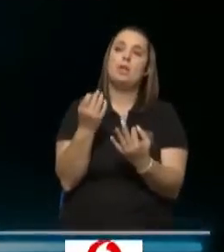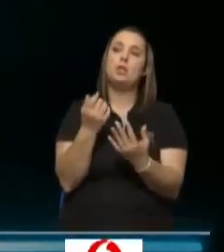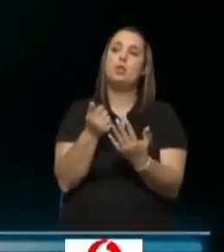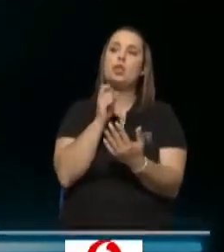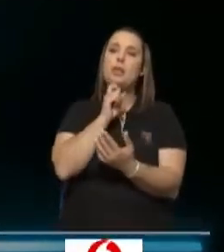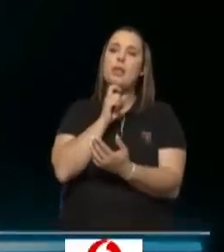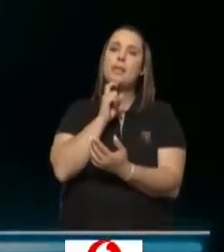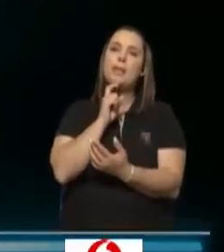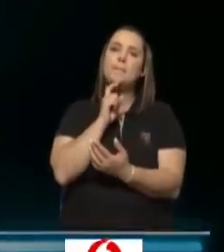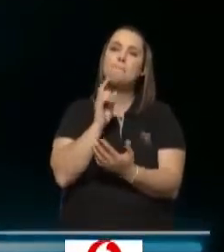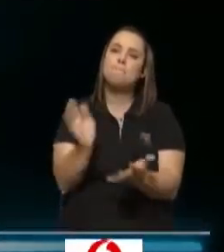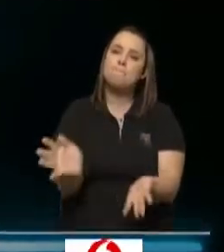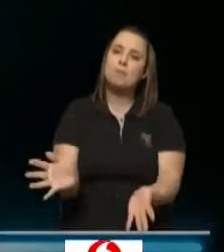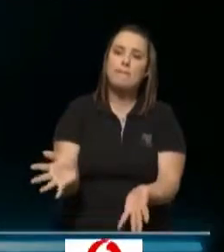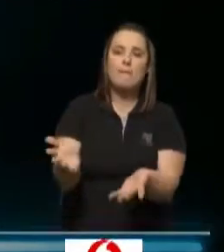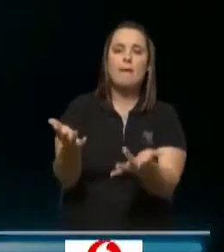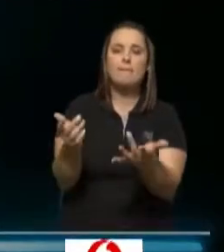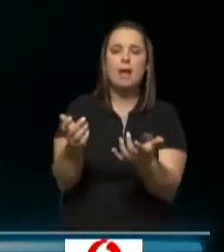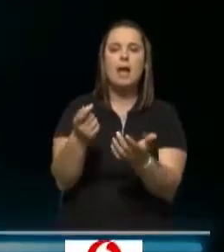spectre was